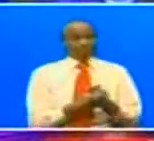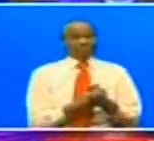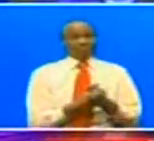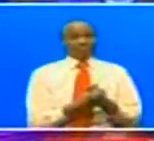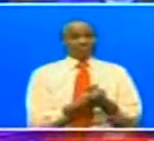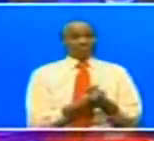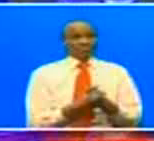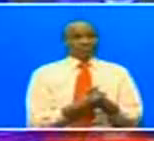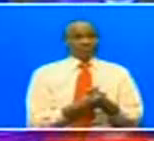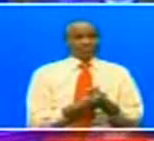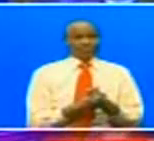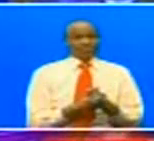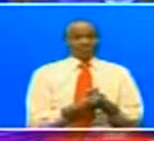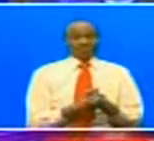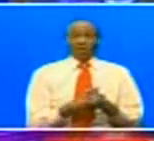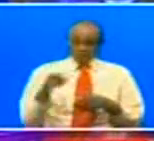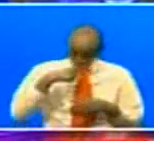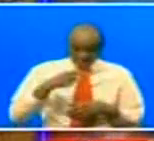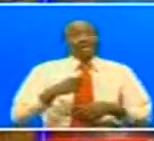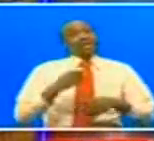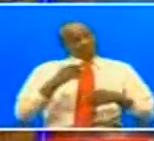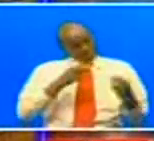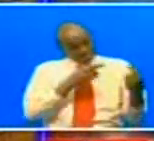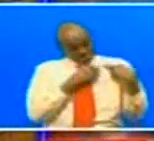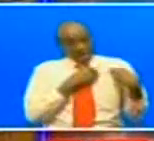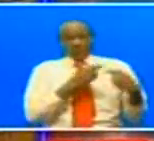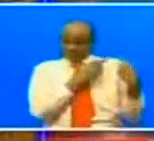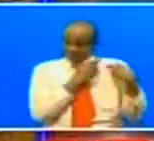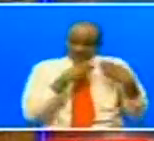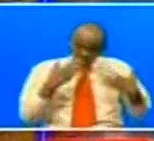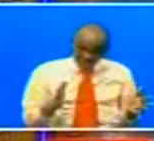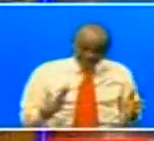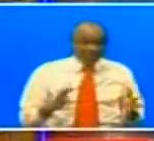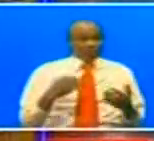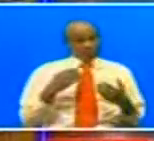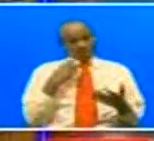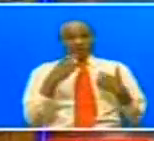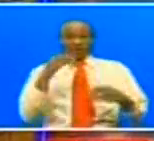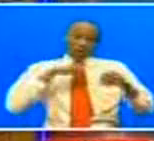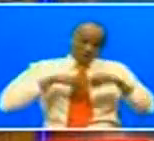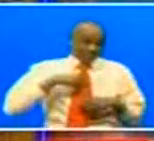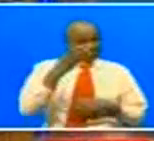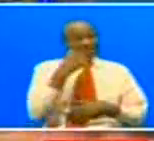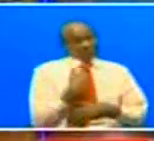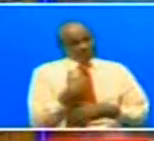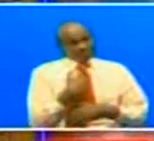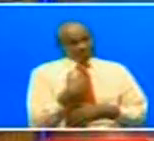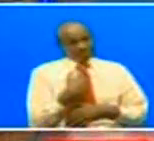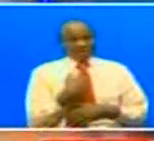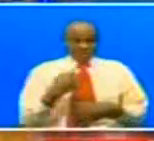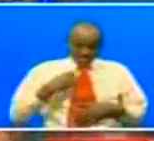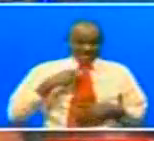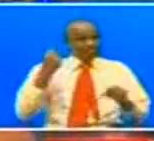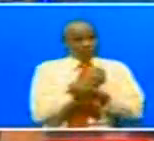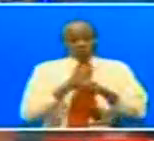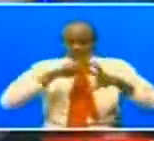but nothing happened over here. Yeah, but look, we are doing our part, okay? We say we have evidence that there was corrupt practice. I don't have the ability to